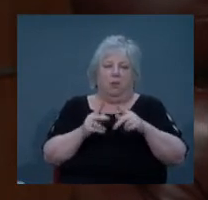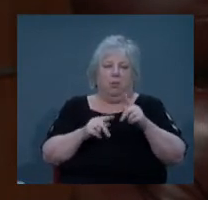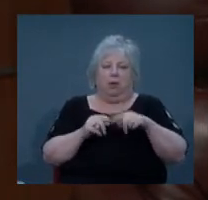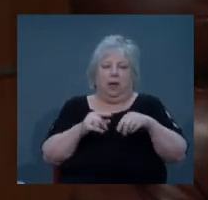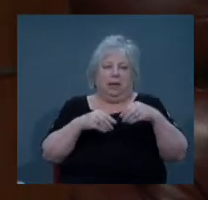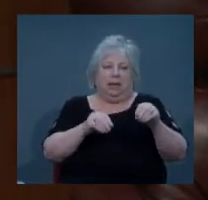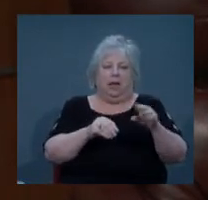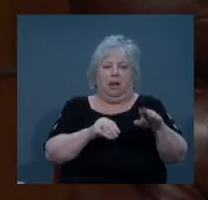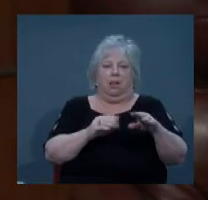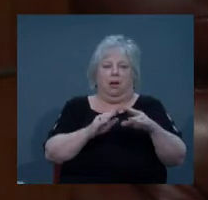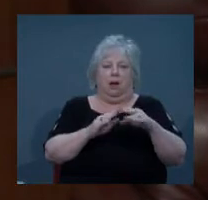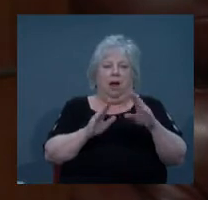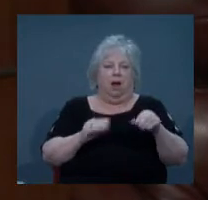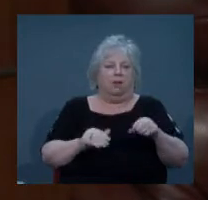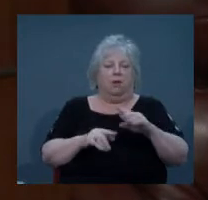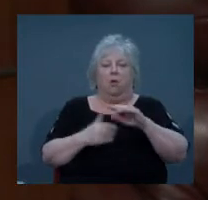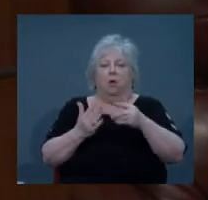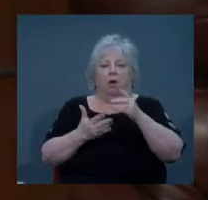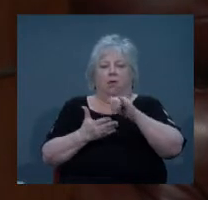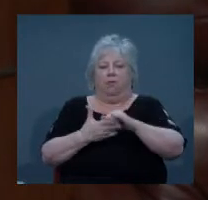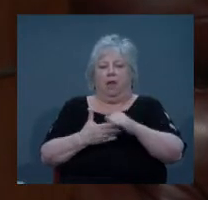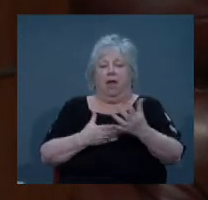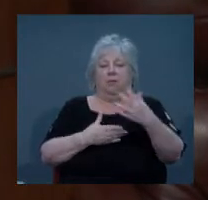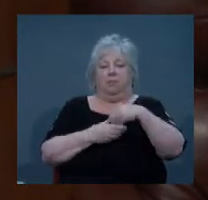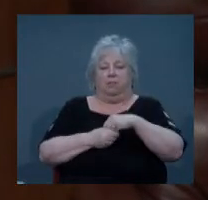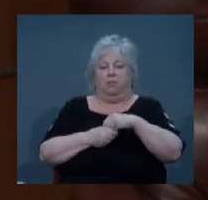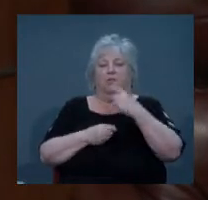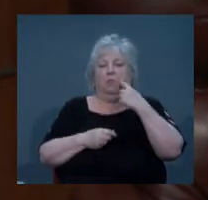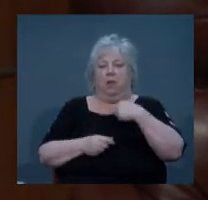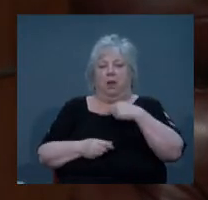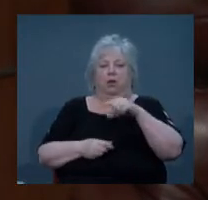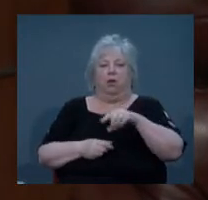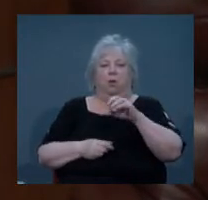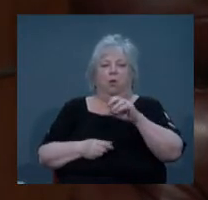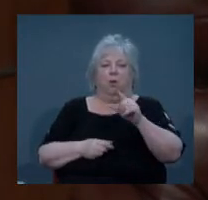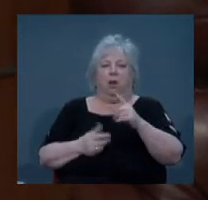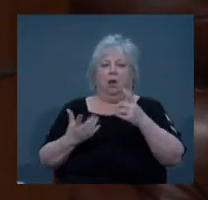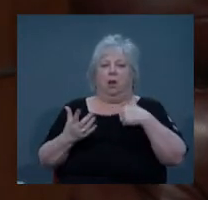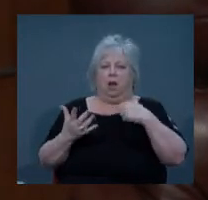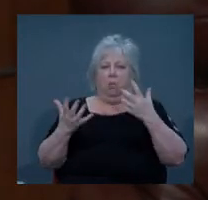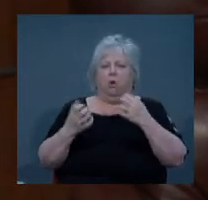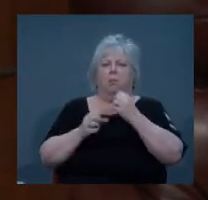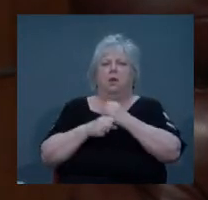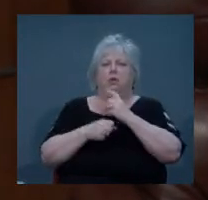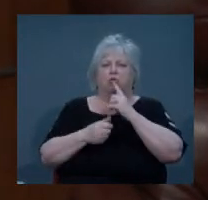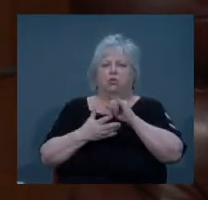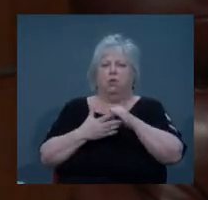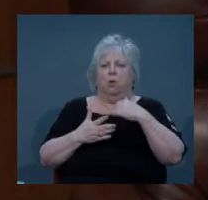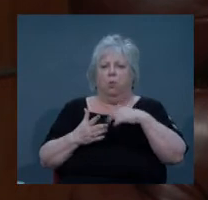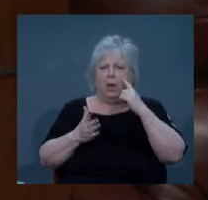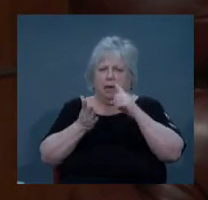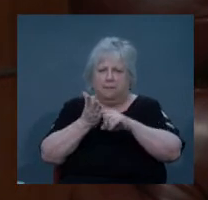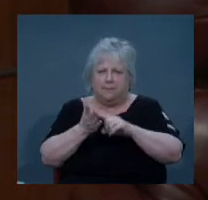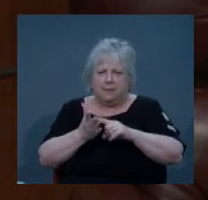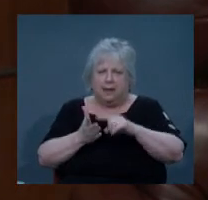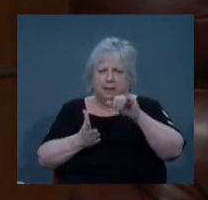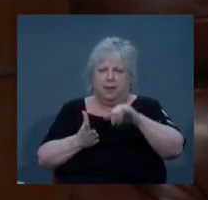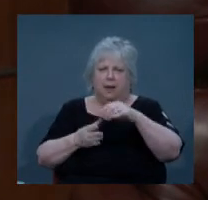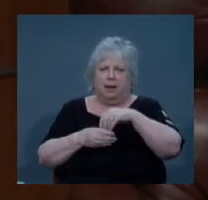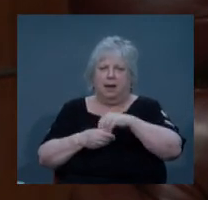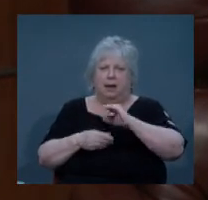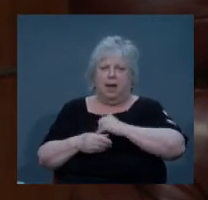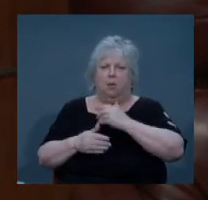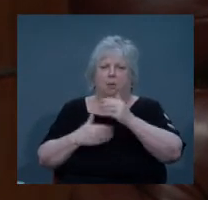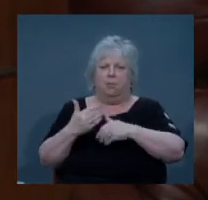this plays into to me as the quality of life. And I just want to make sure that we look at this in our budget